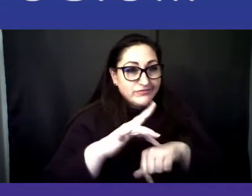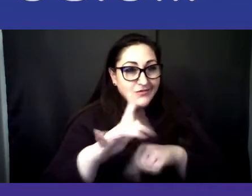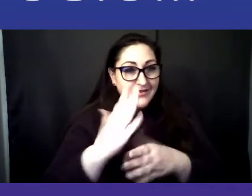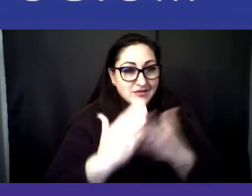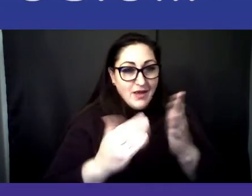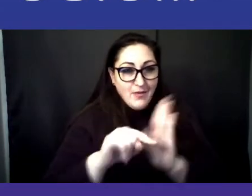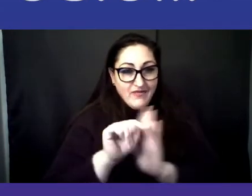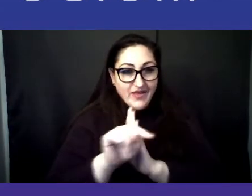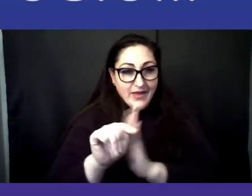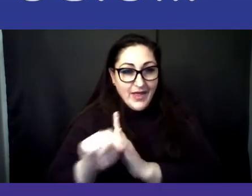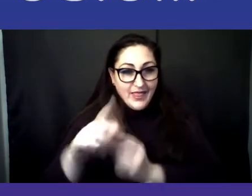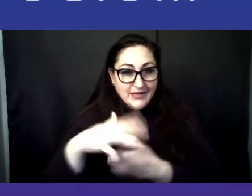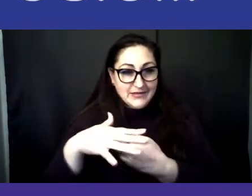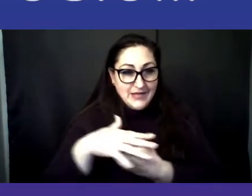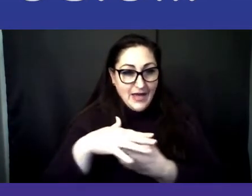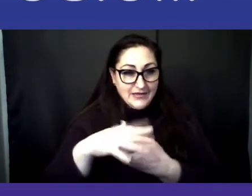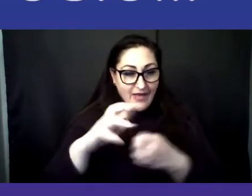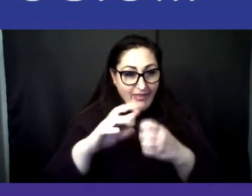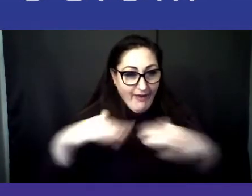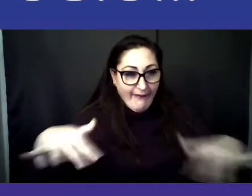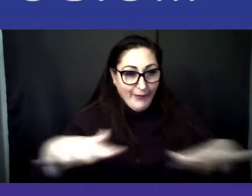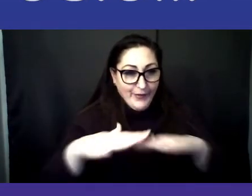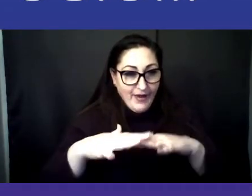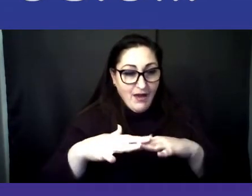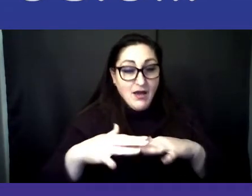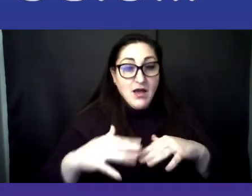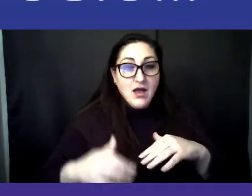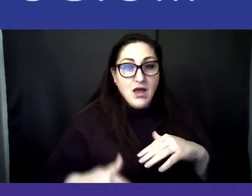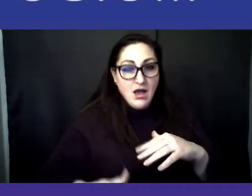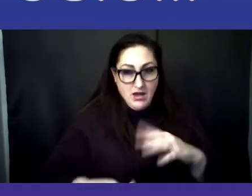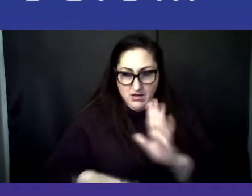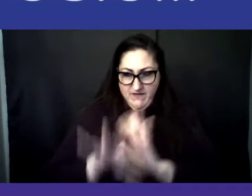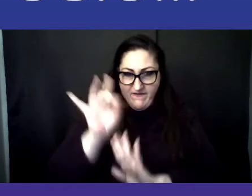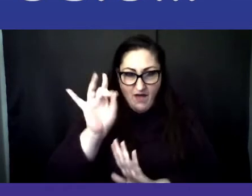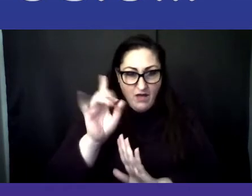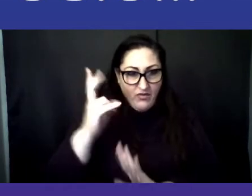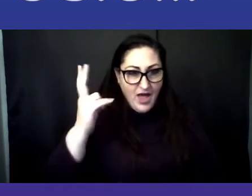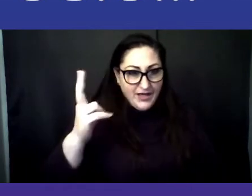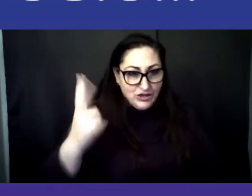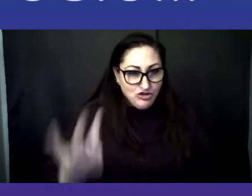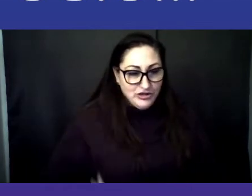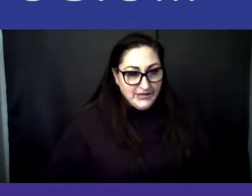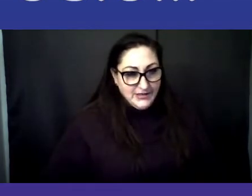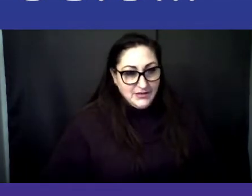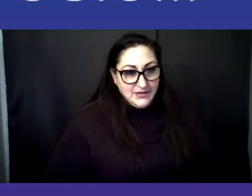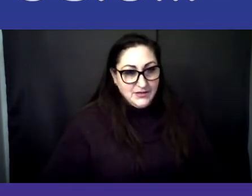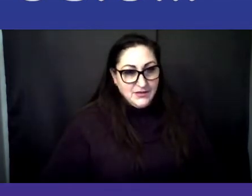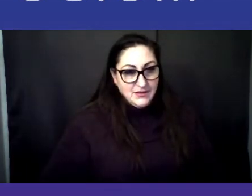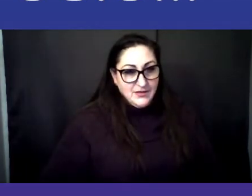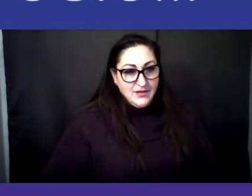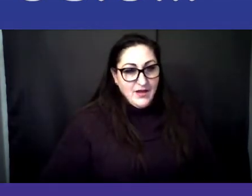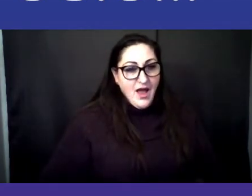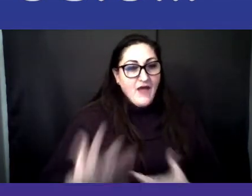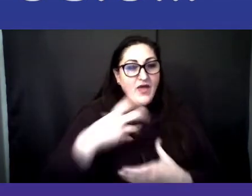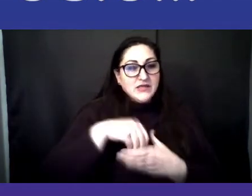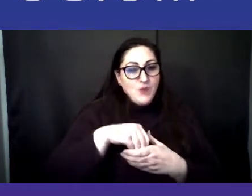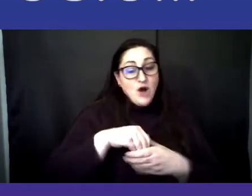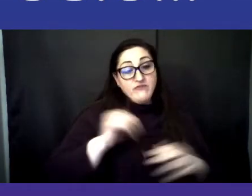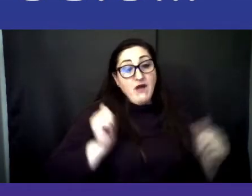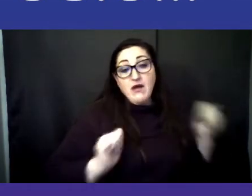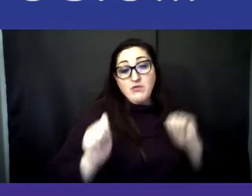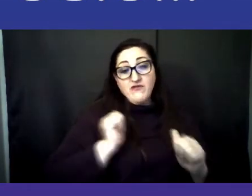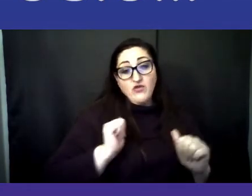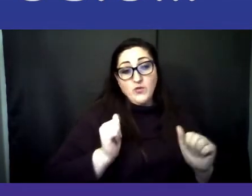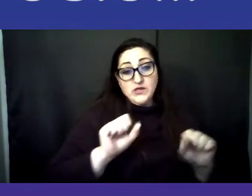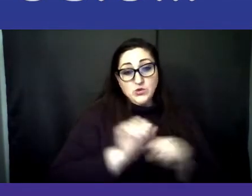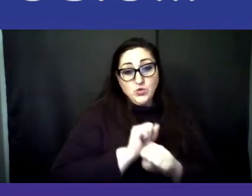region and uncover this history, which is a part of my performance work now.